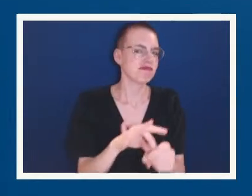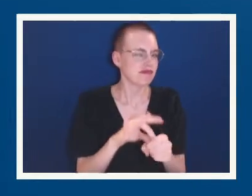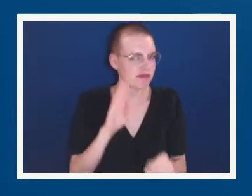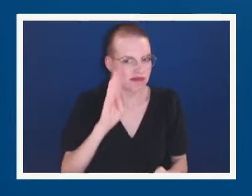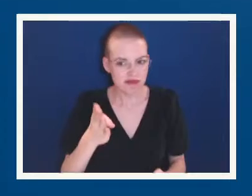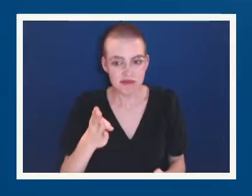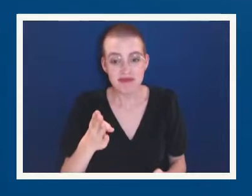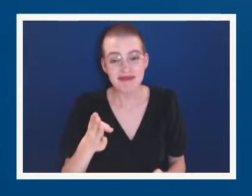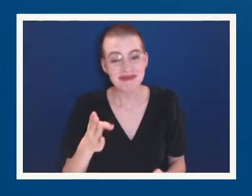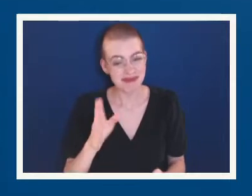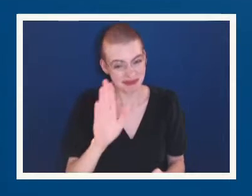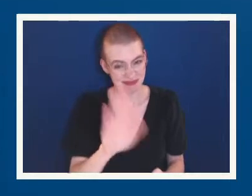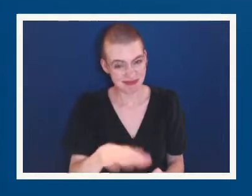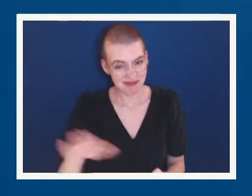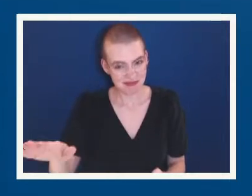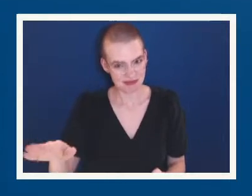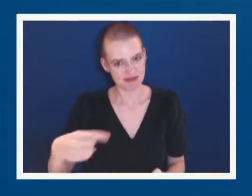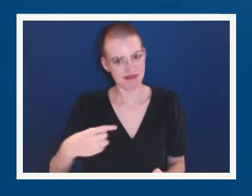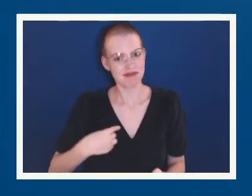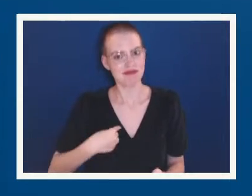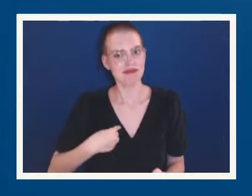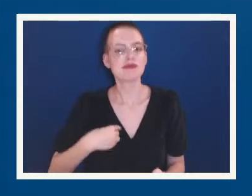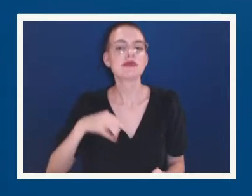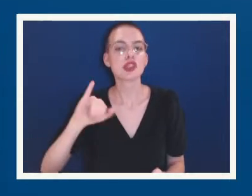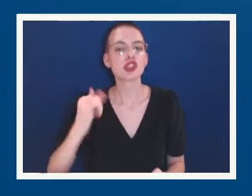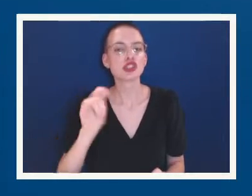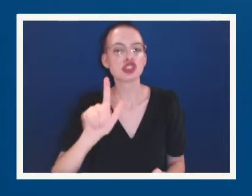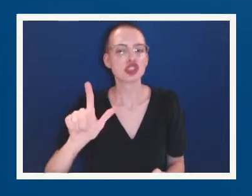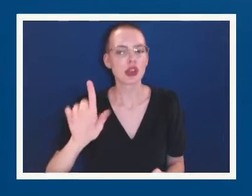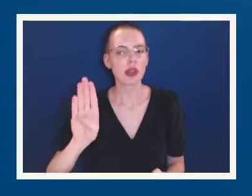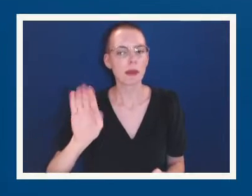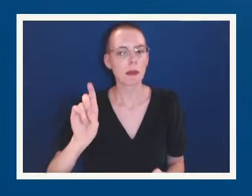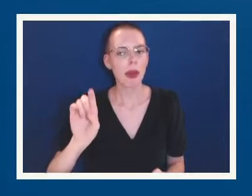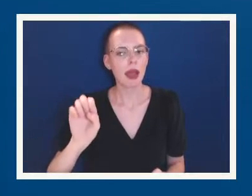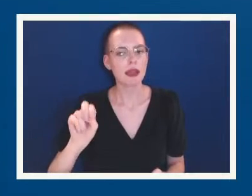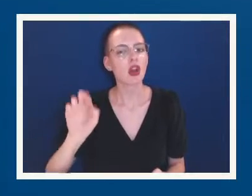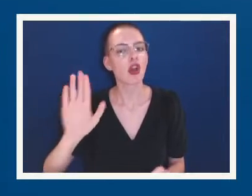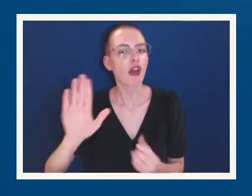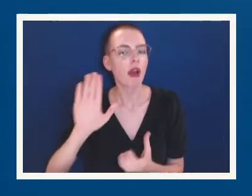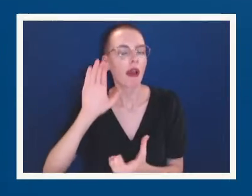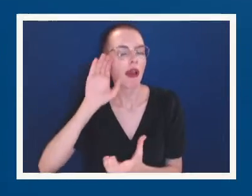Folks, I'm Jill Biden's husband, a Philly girl.